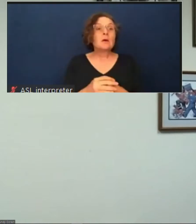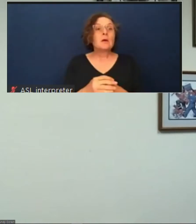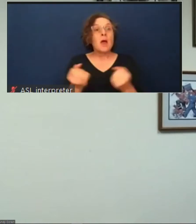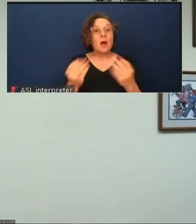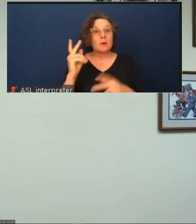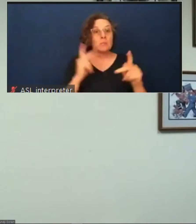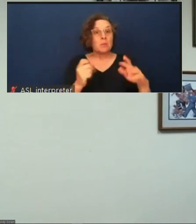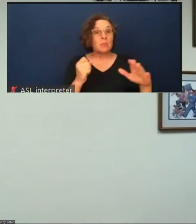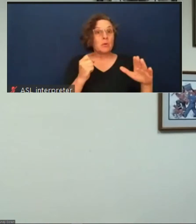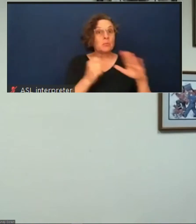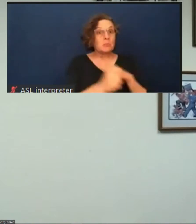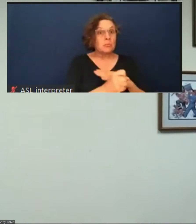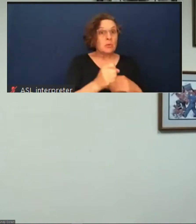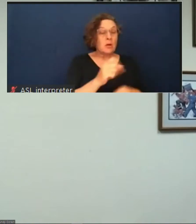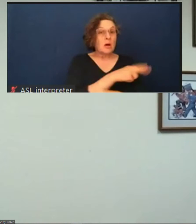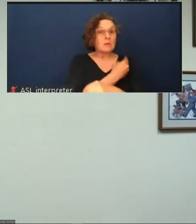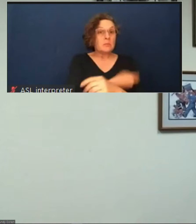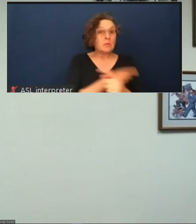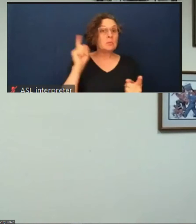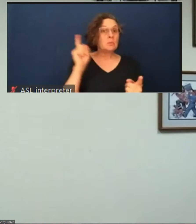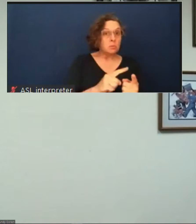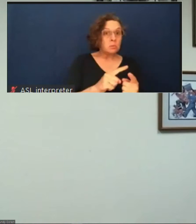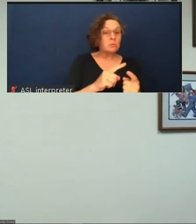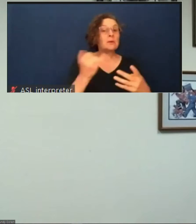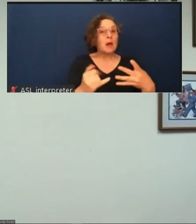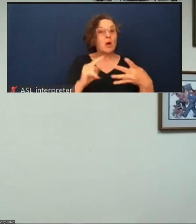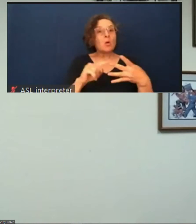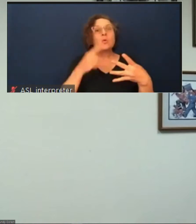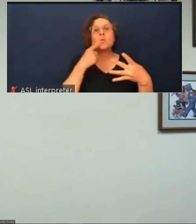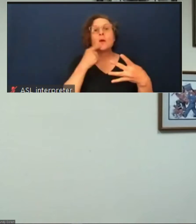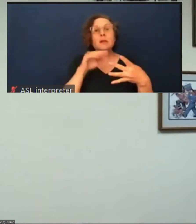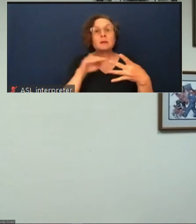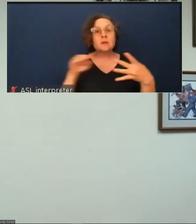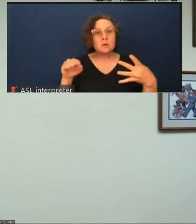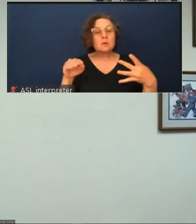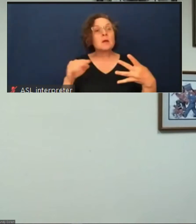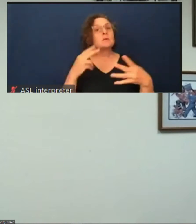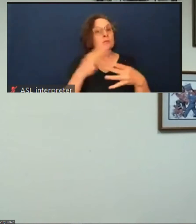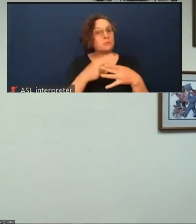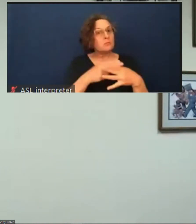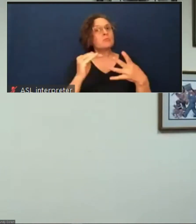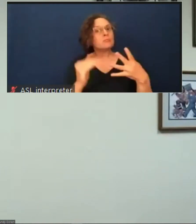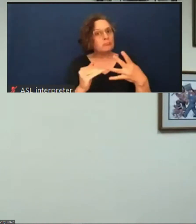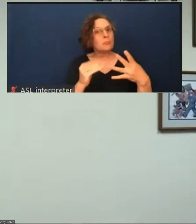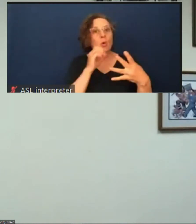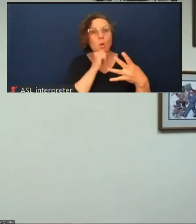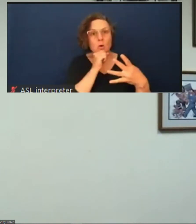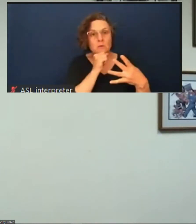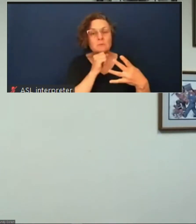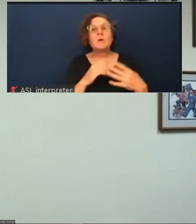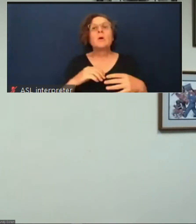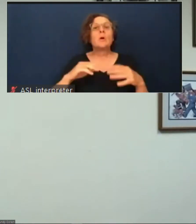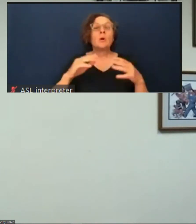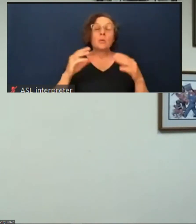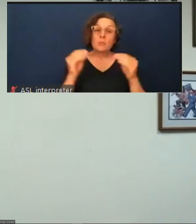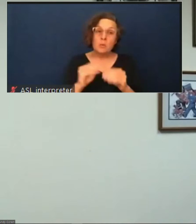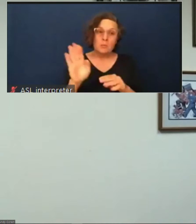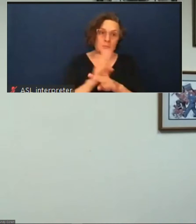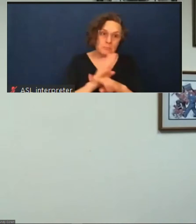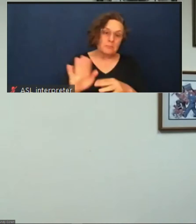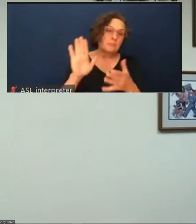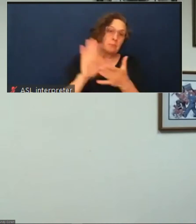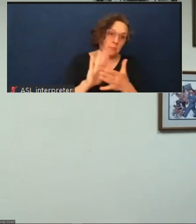decreased, so we're now in the red tier and probably on the verge of the orange tier. More businesses, schools,